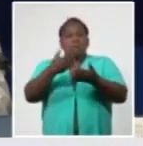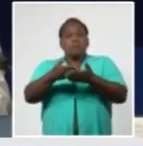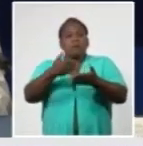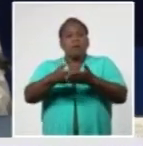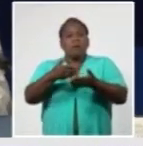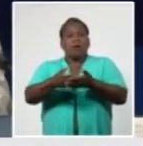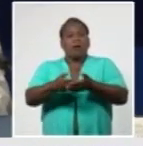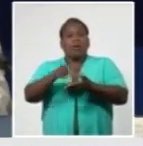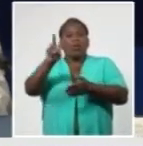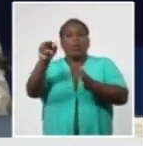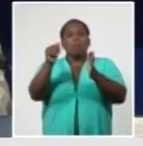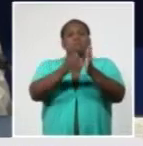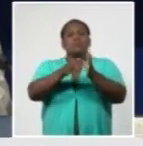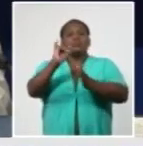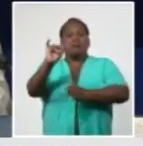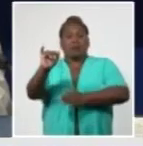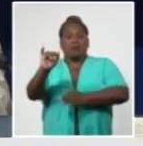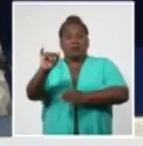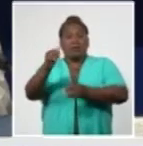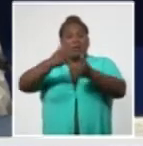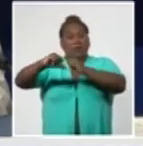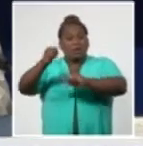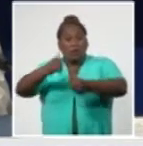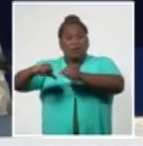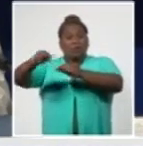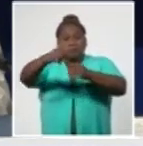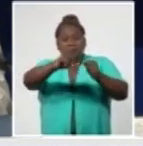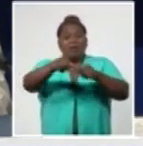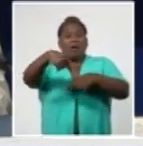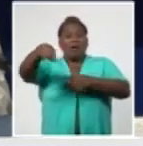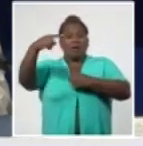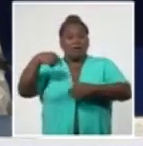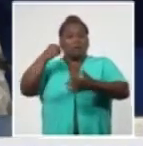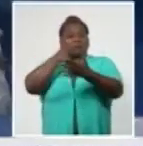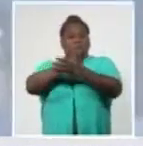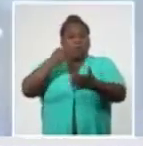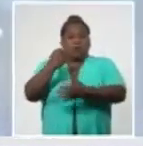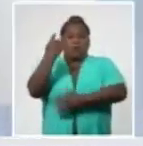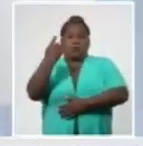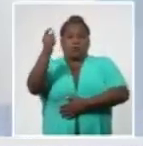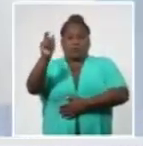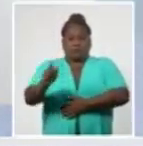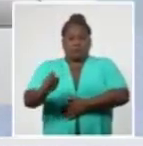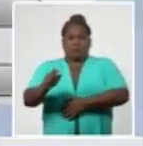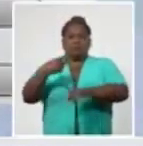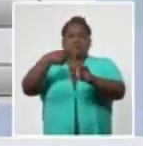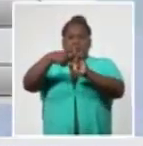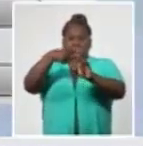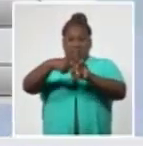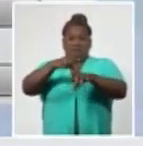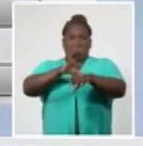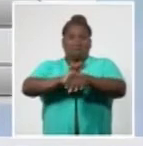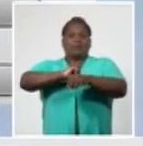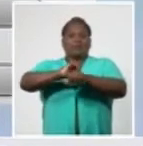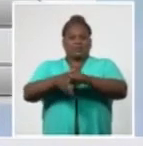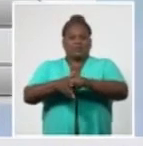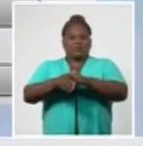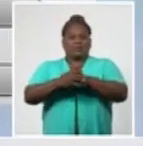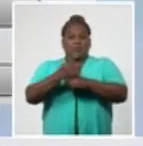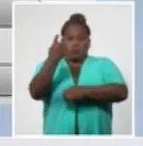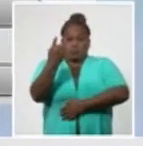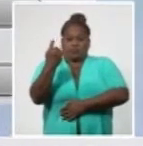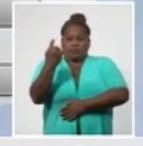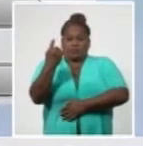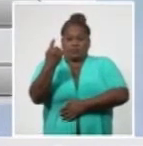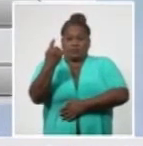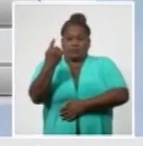Clara's 166. And as a result of the study of these 2006 samples,